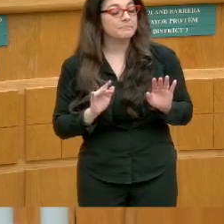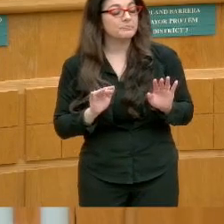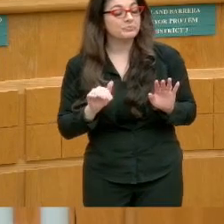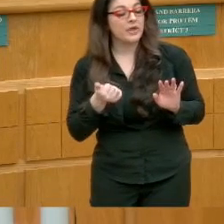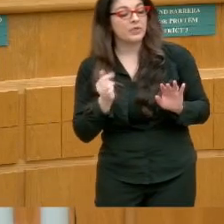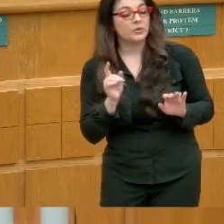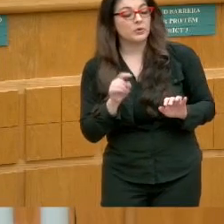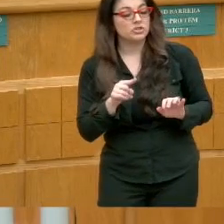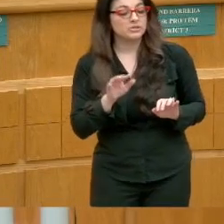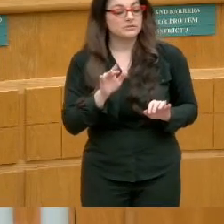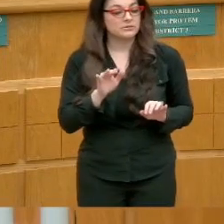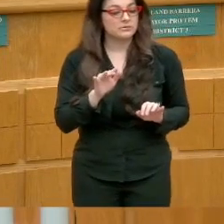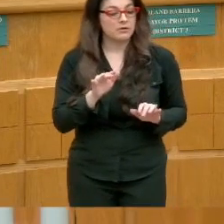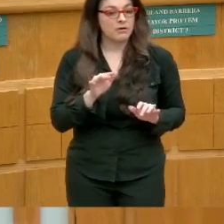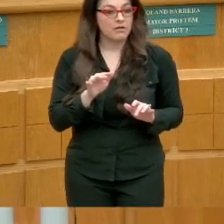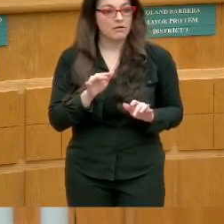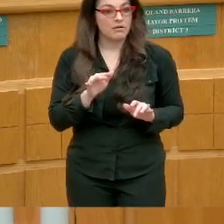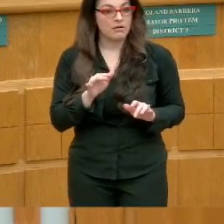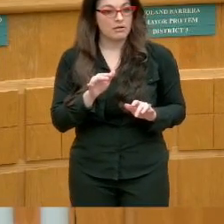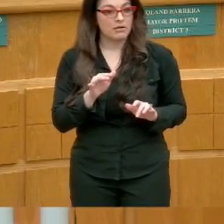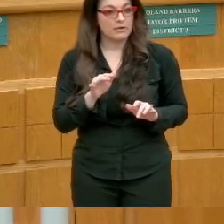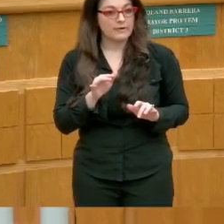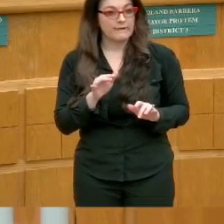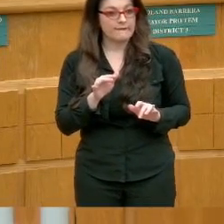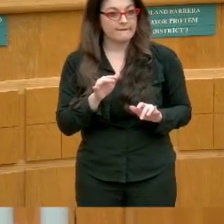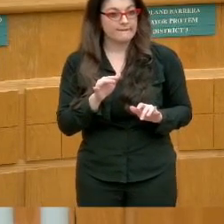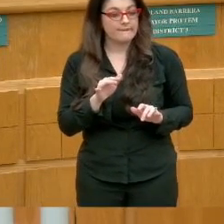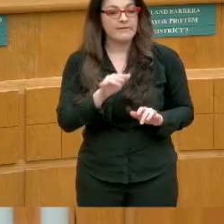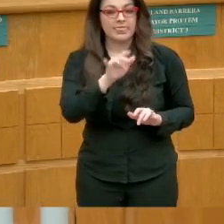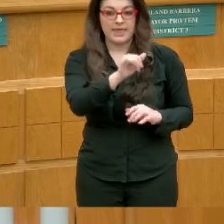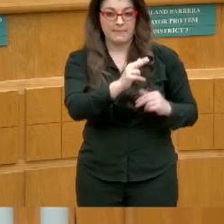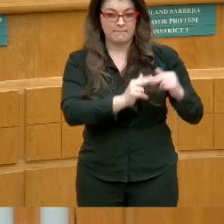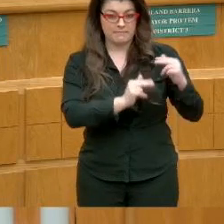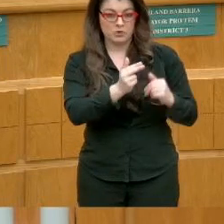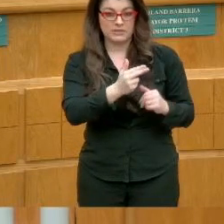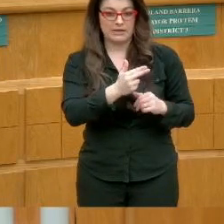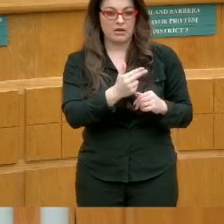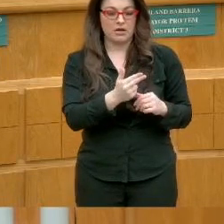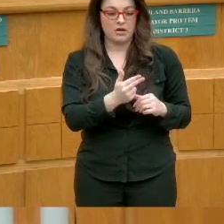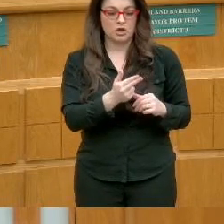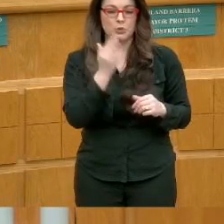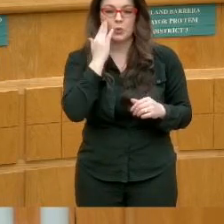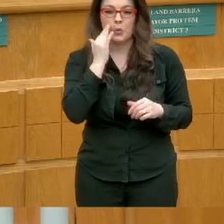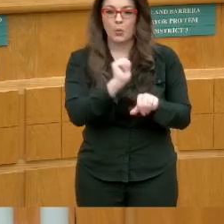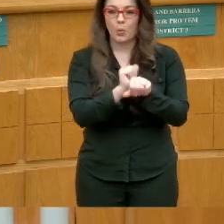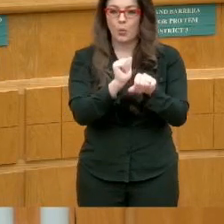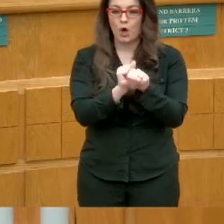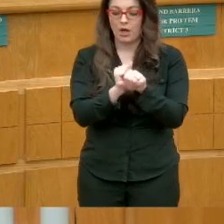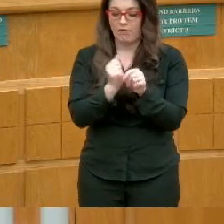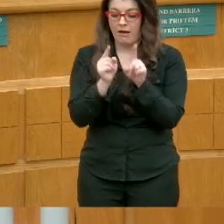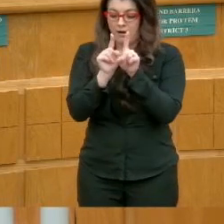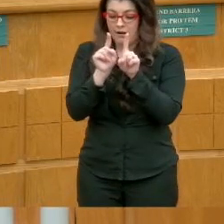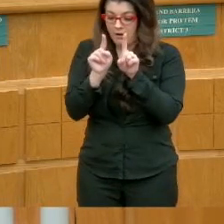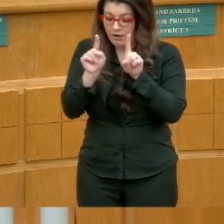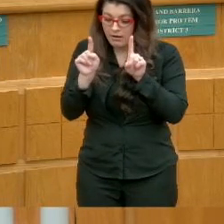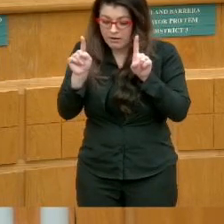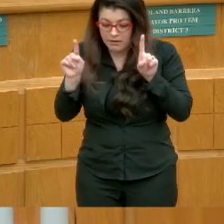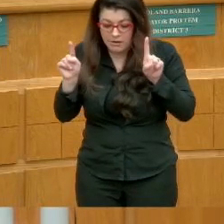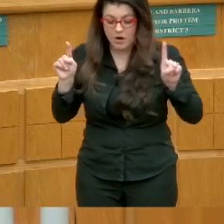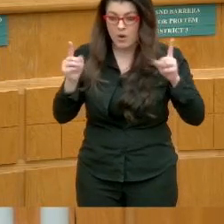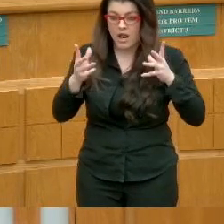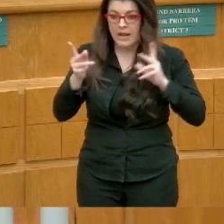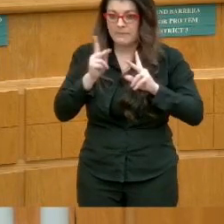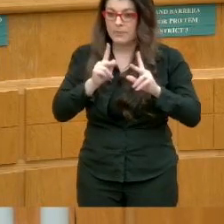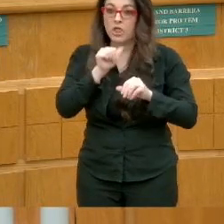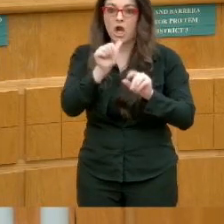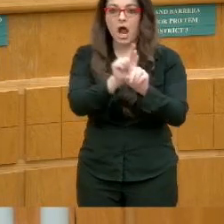this work is very like close encounter. You're in a much more confined space. Do you know how close the person was to their coworkers?